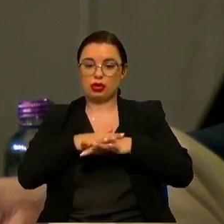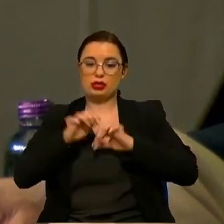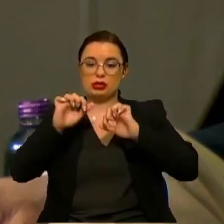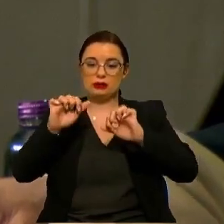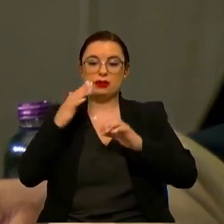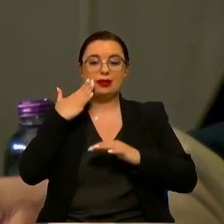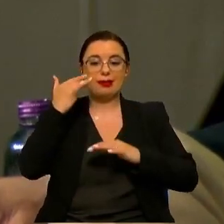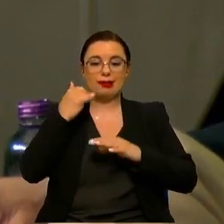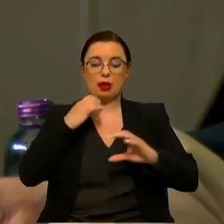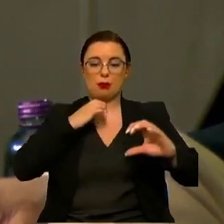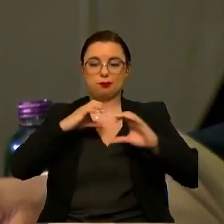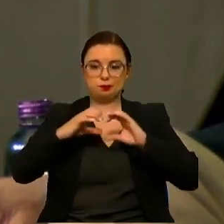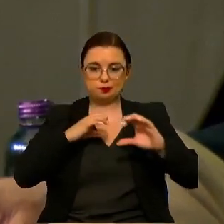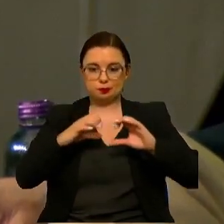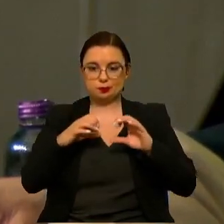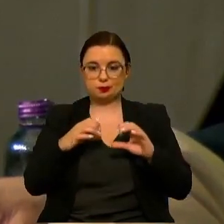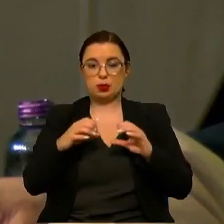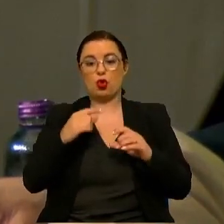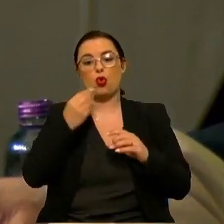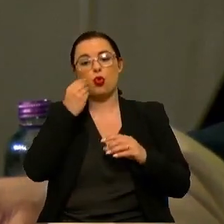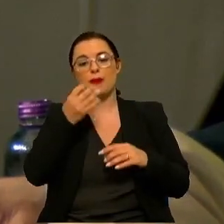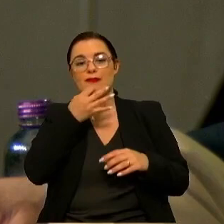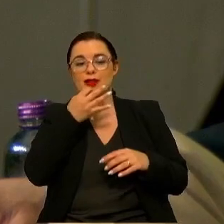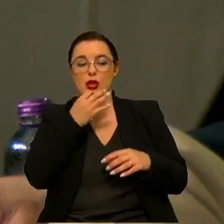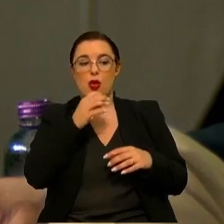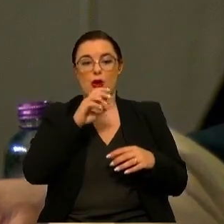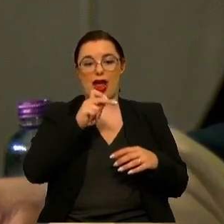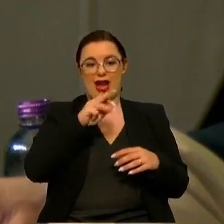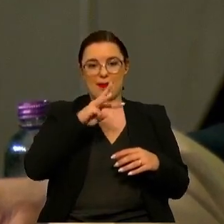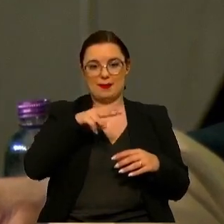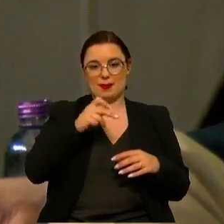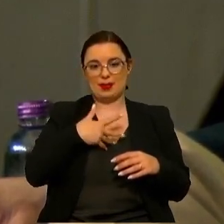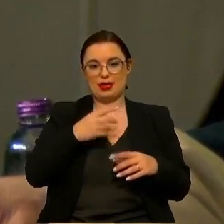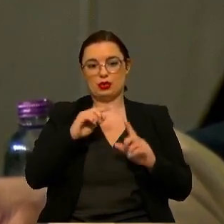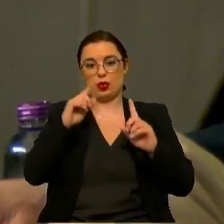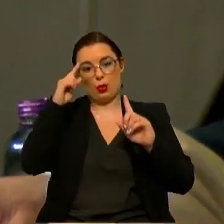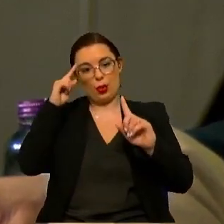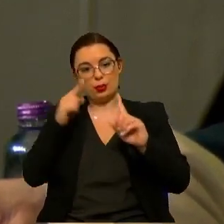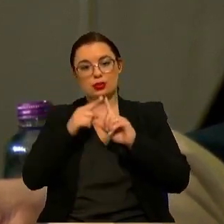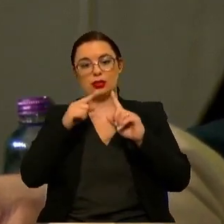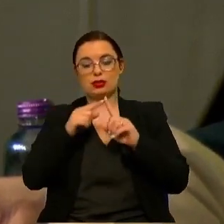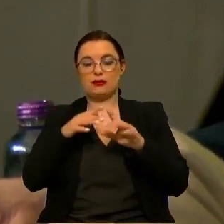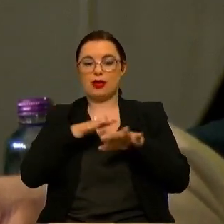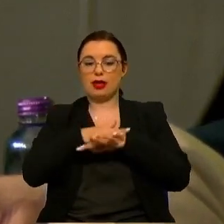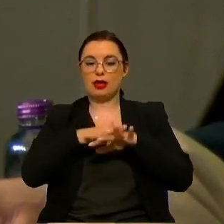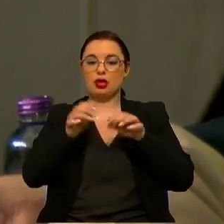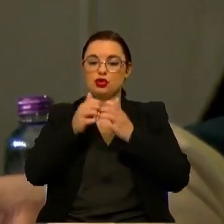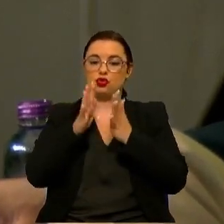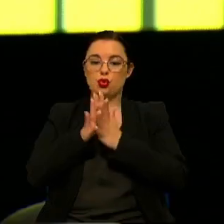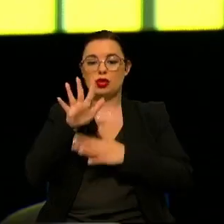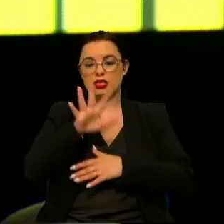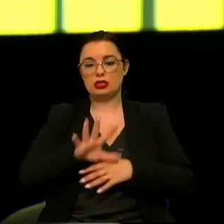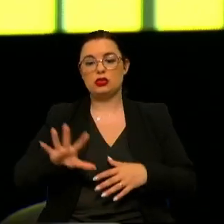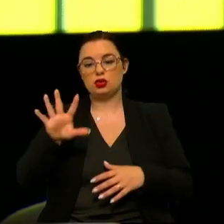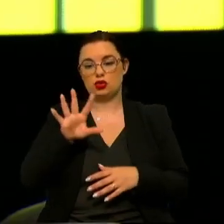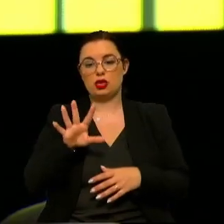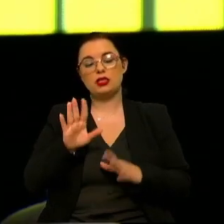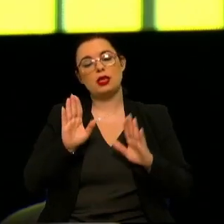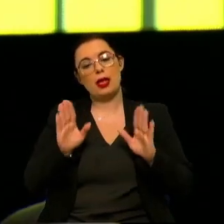countries have grids, networks to interconnect them. As Armando mentioned, the objective is to connect all